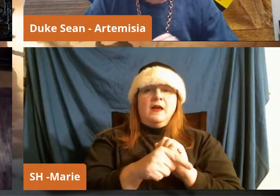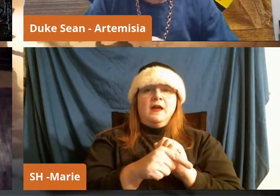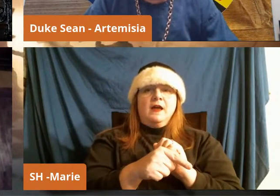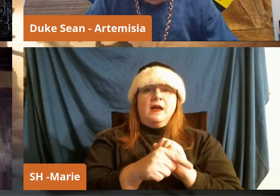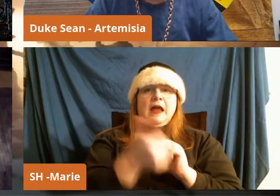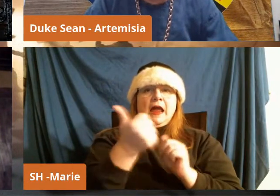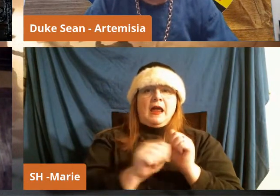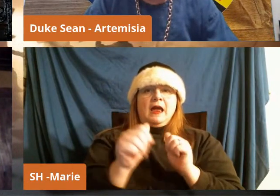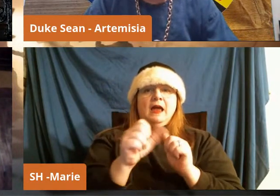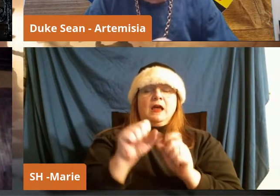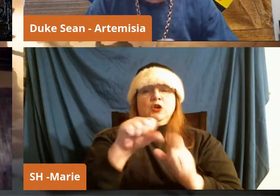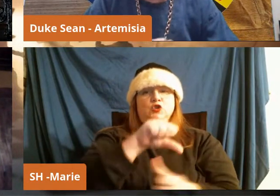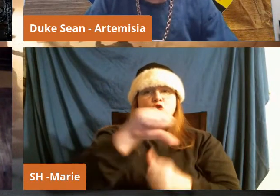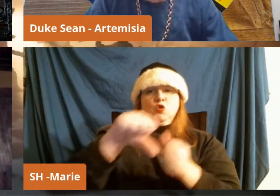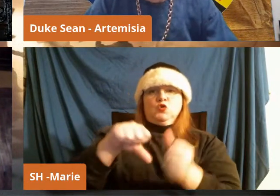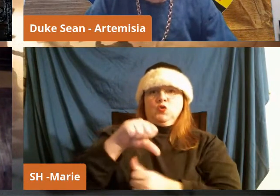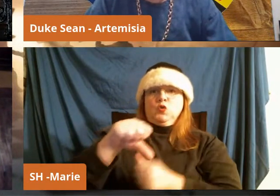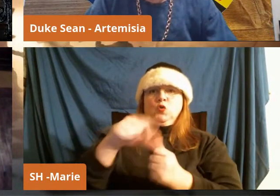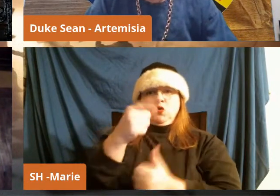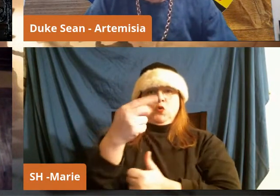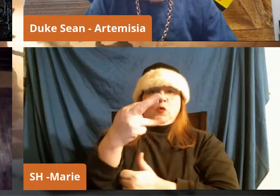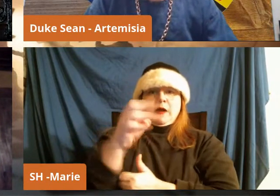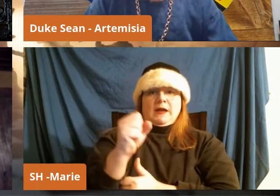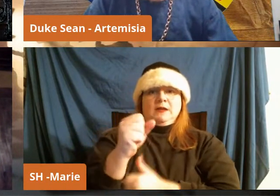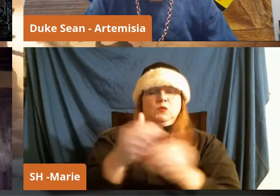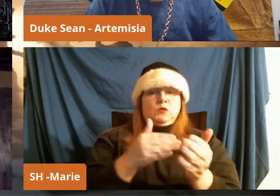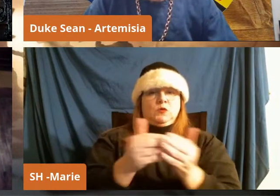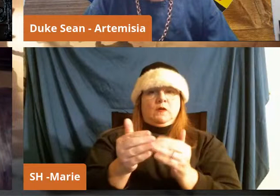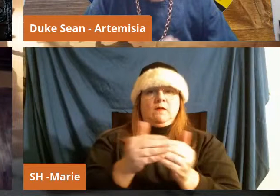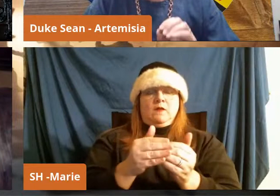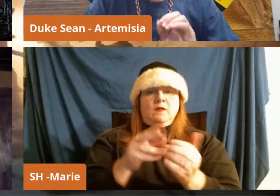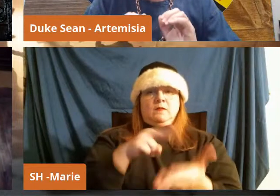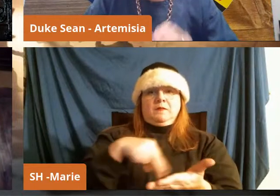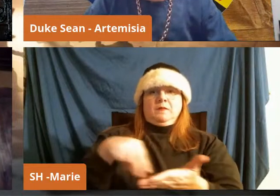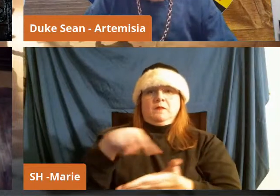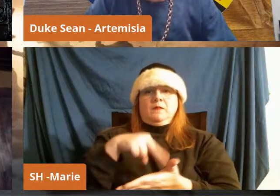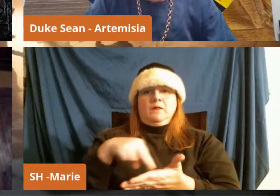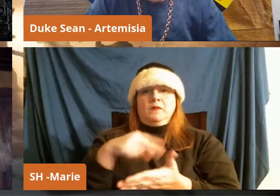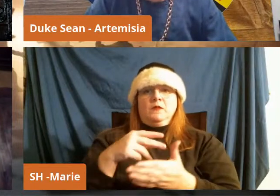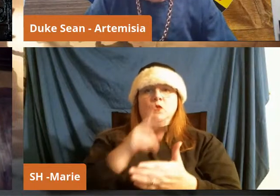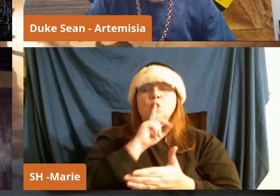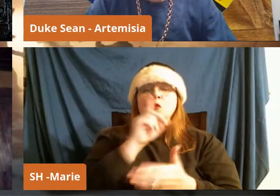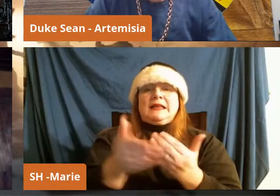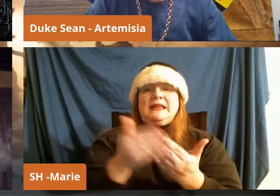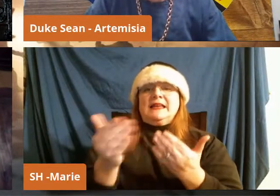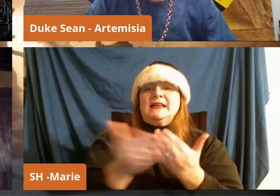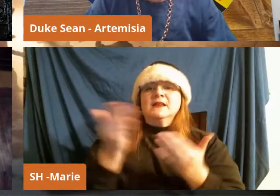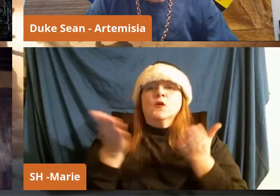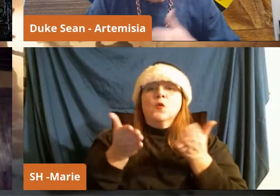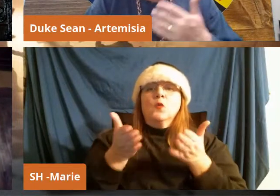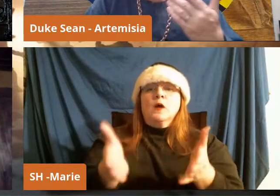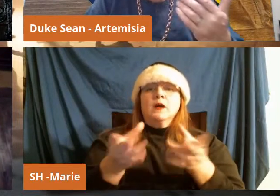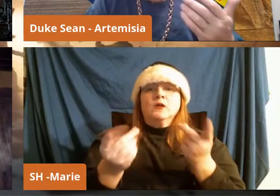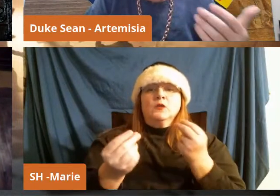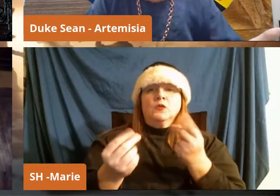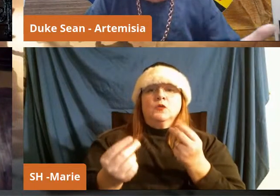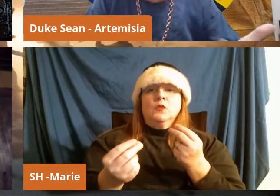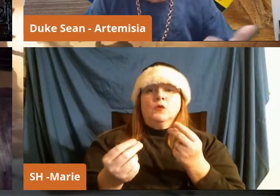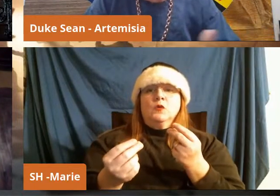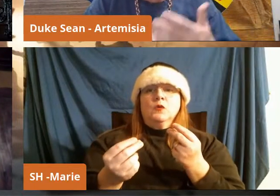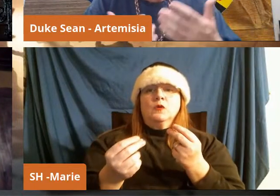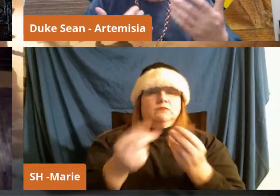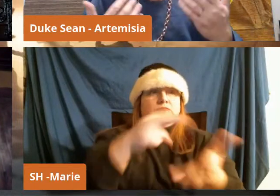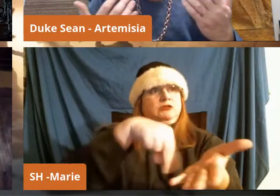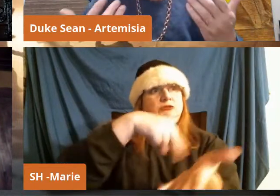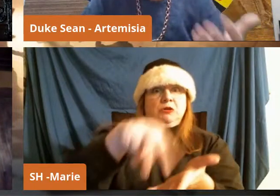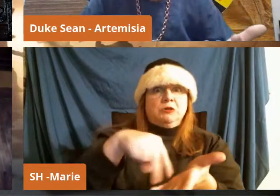any kind of social grace whatsoever. Right. It was one of the really easiest things you could do. Just go dance